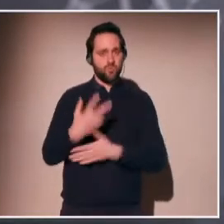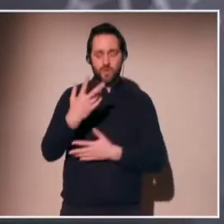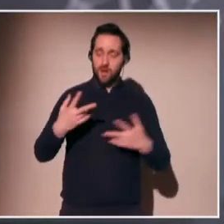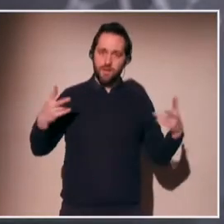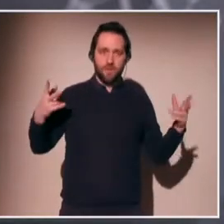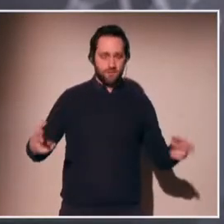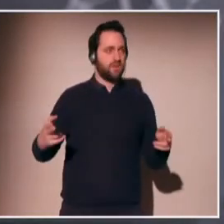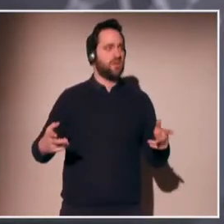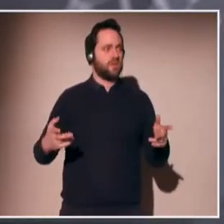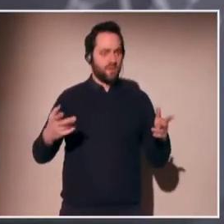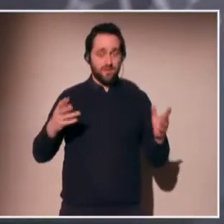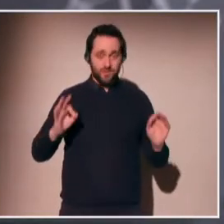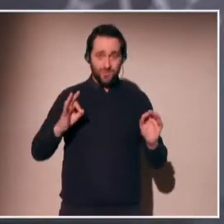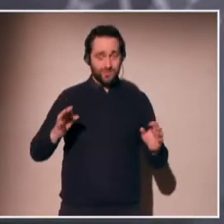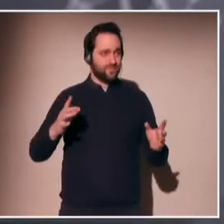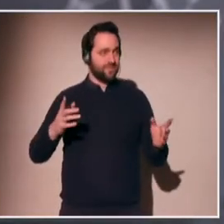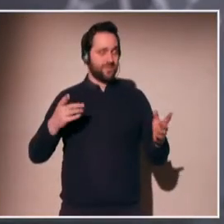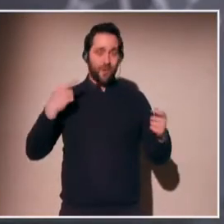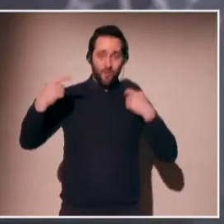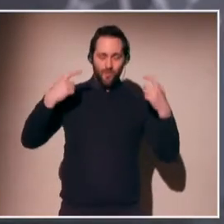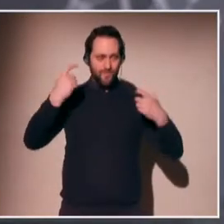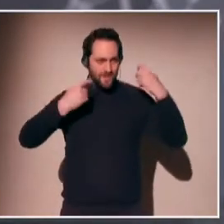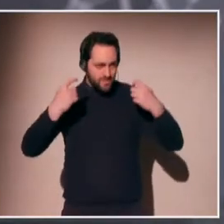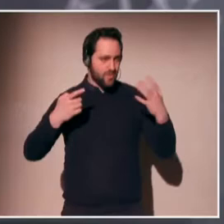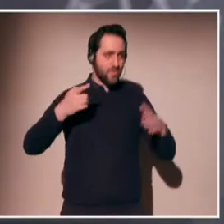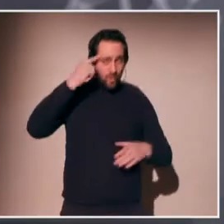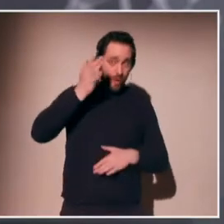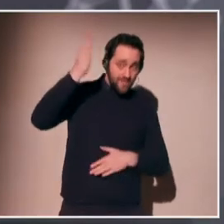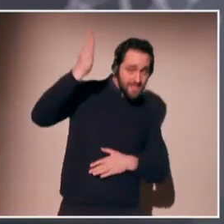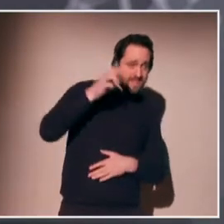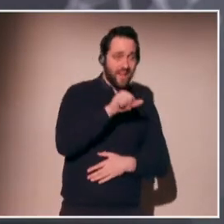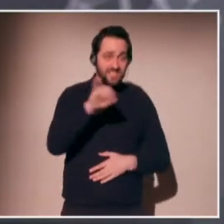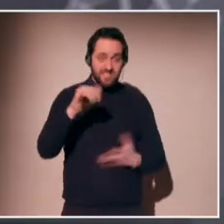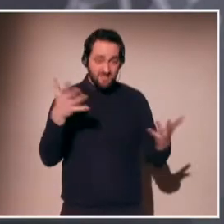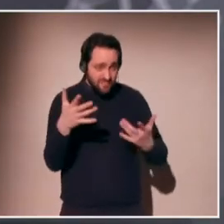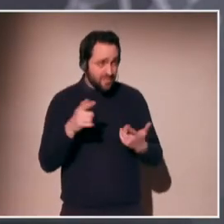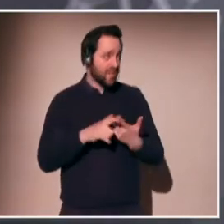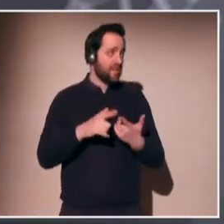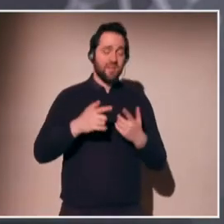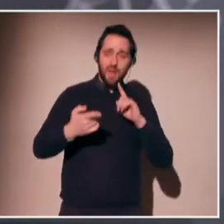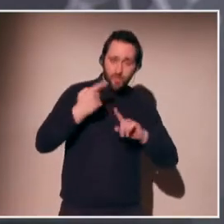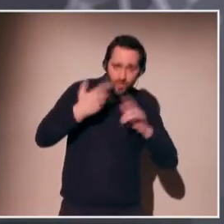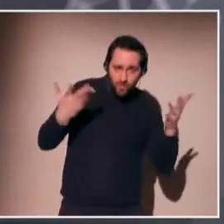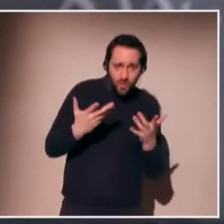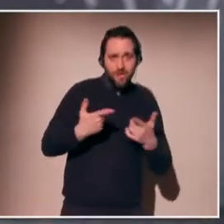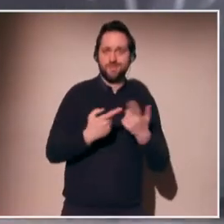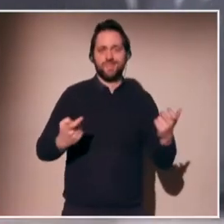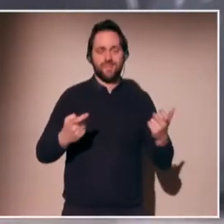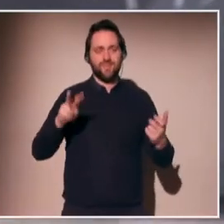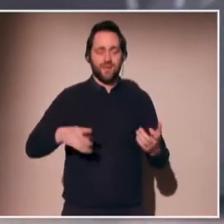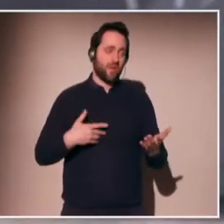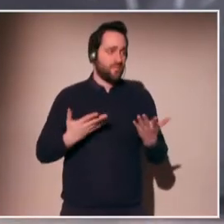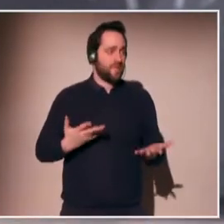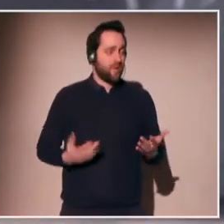important themes and ingredients? And that's when I call it the human-centered AI thinking. And there